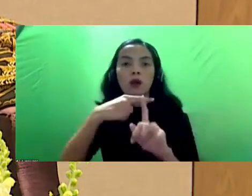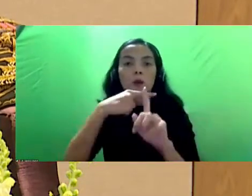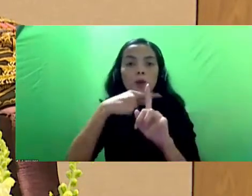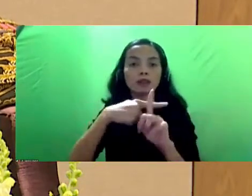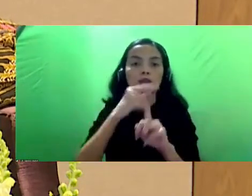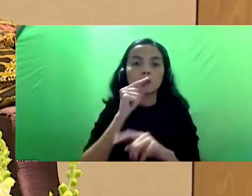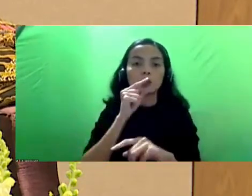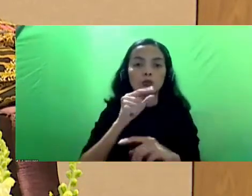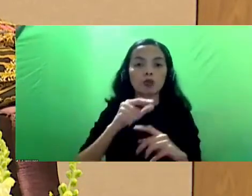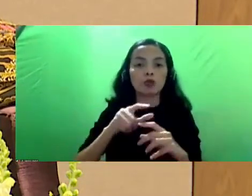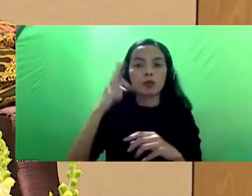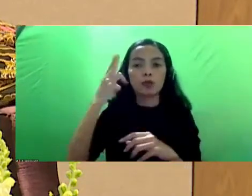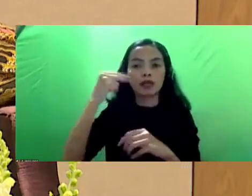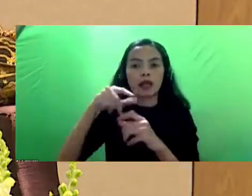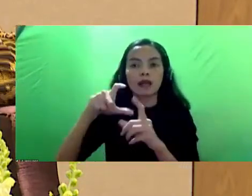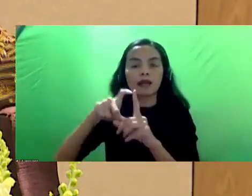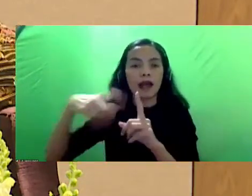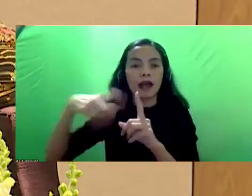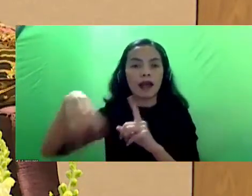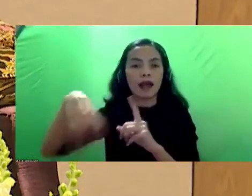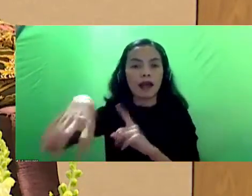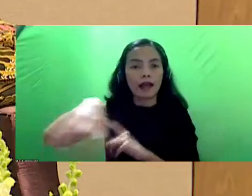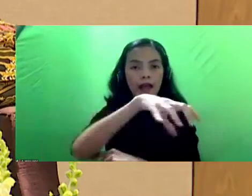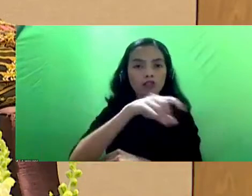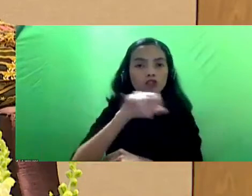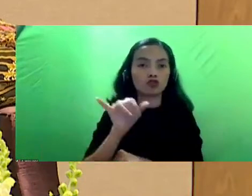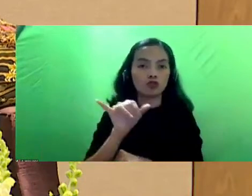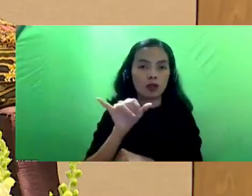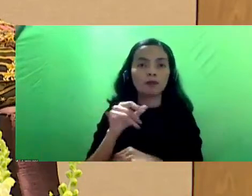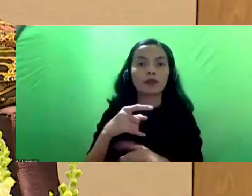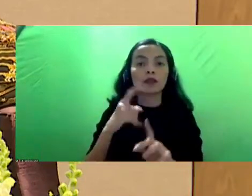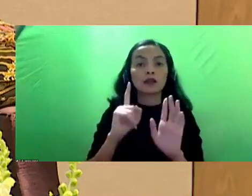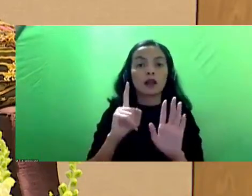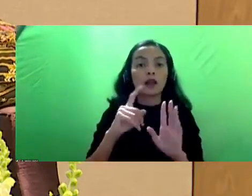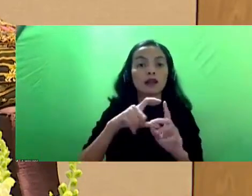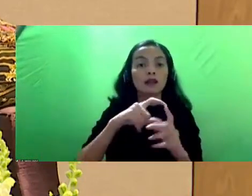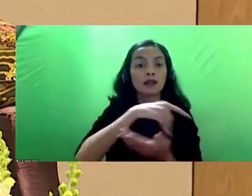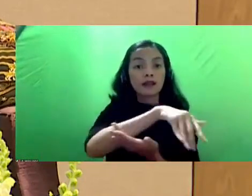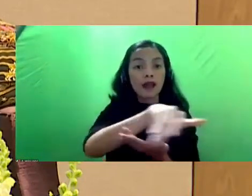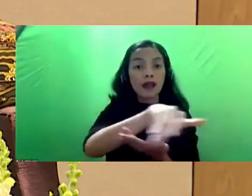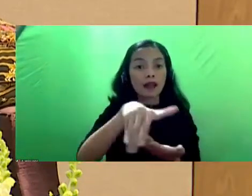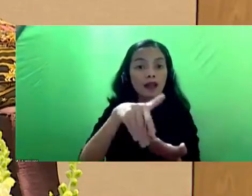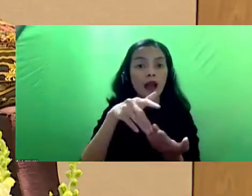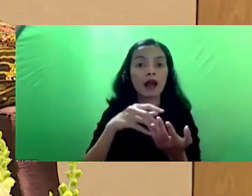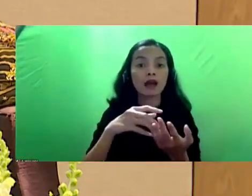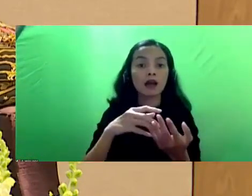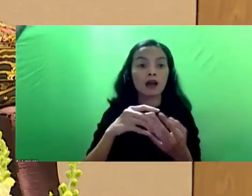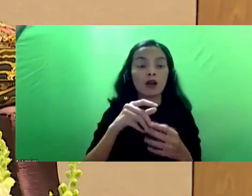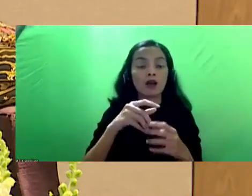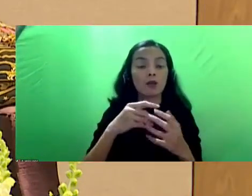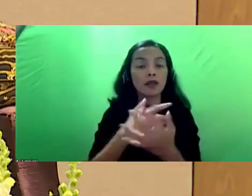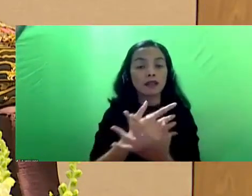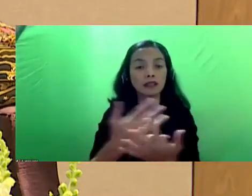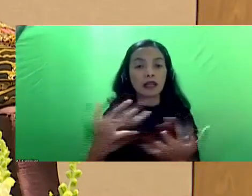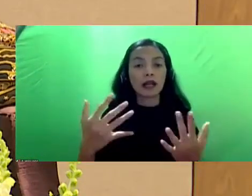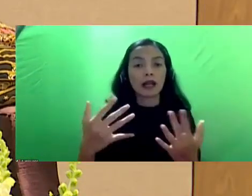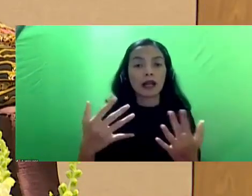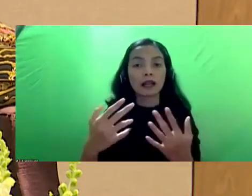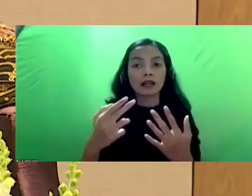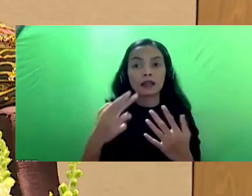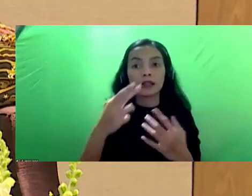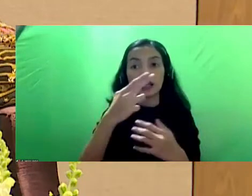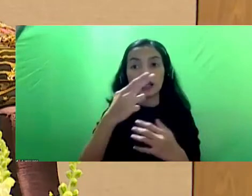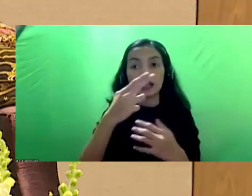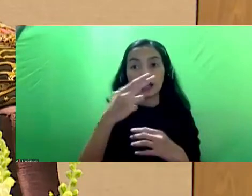governments. The data consists of the bottom 40% of the population. Yeah, but